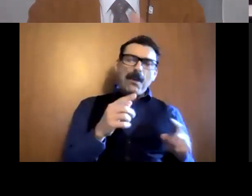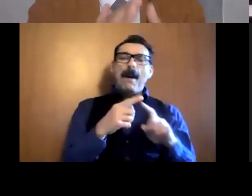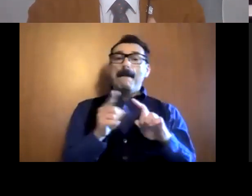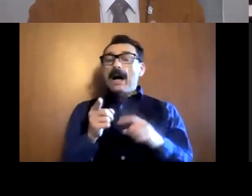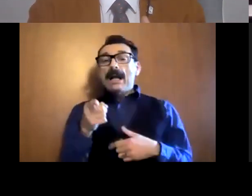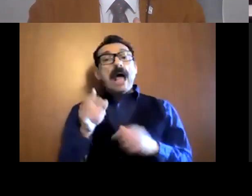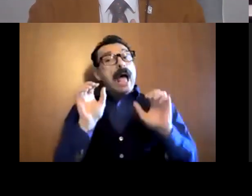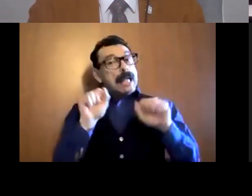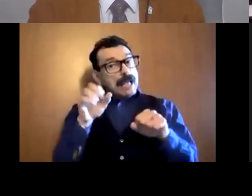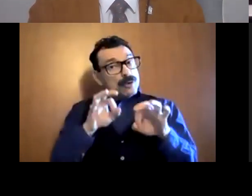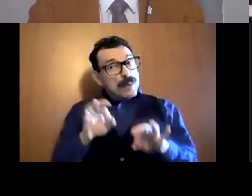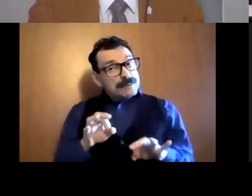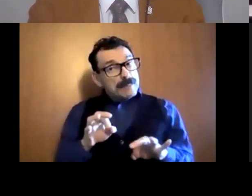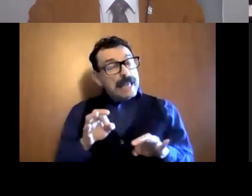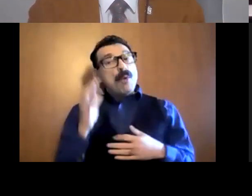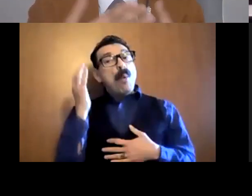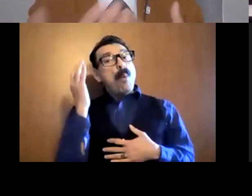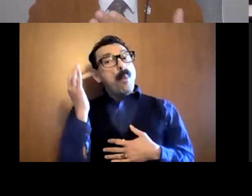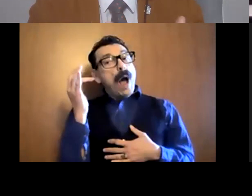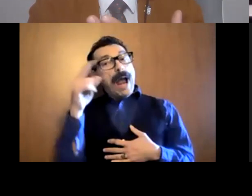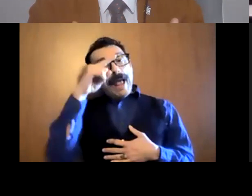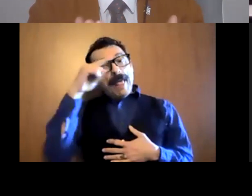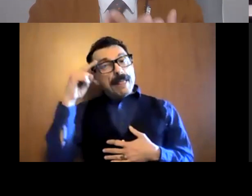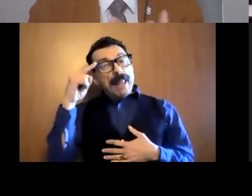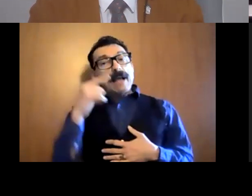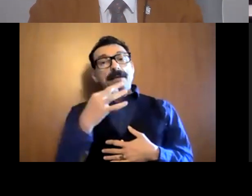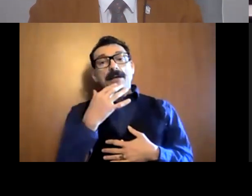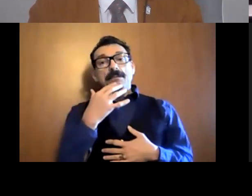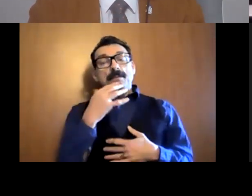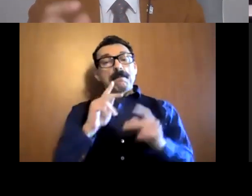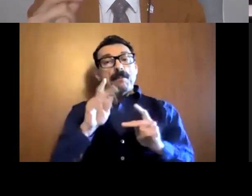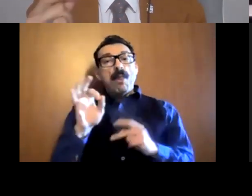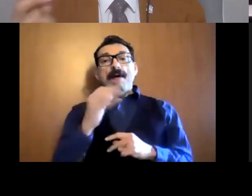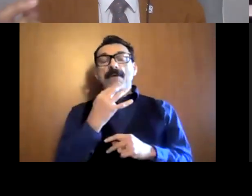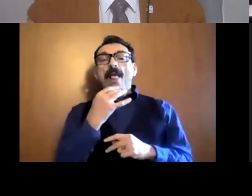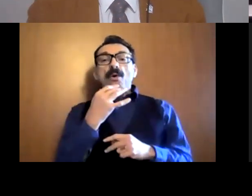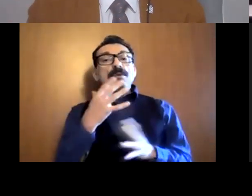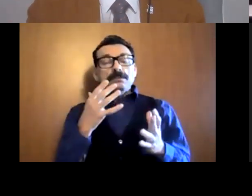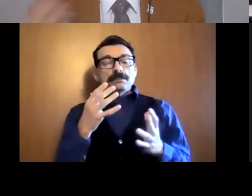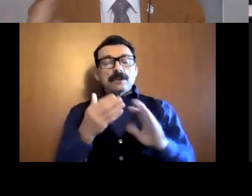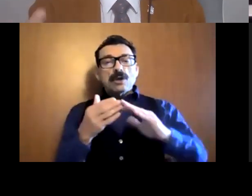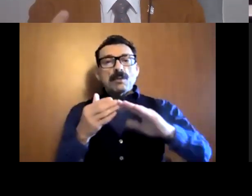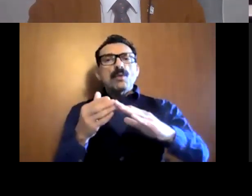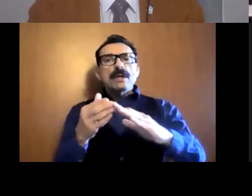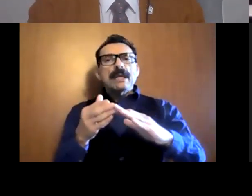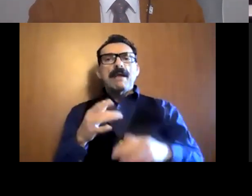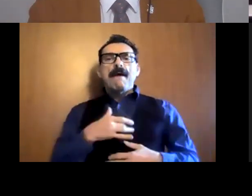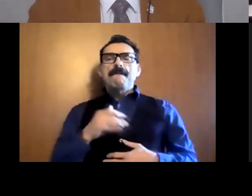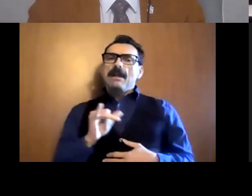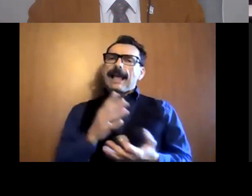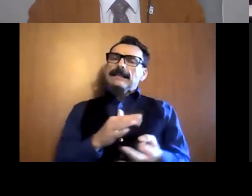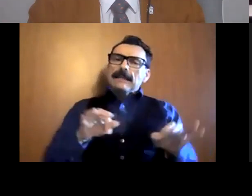explain what are the major causes of this hesitation and why it's important from a public health point of